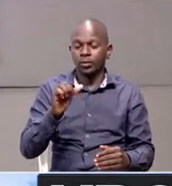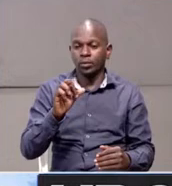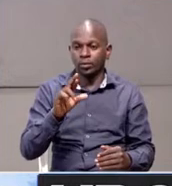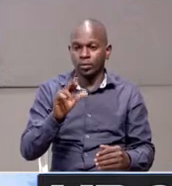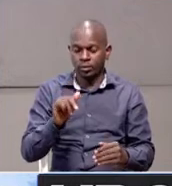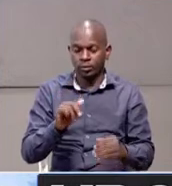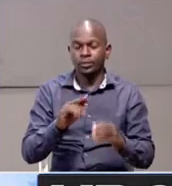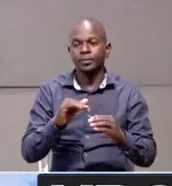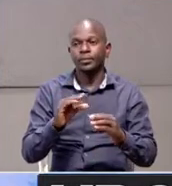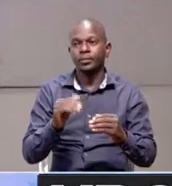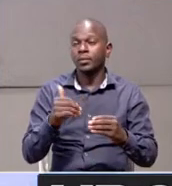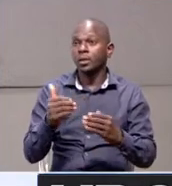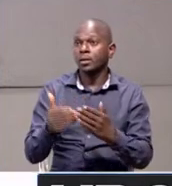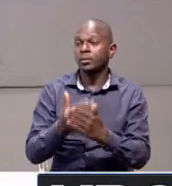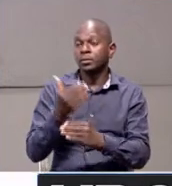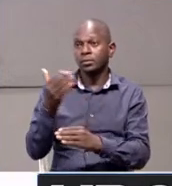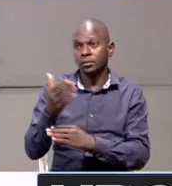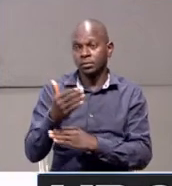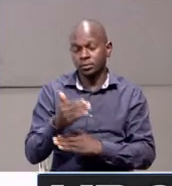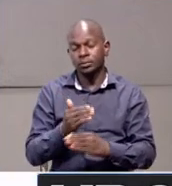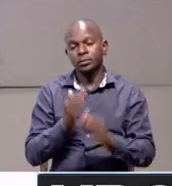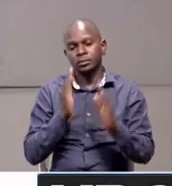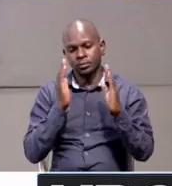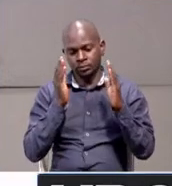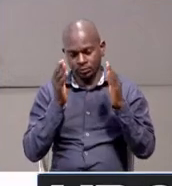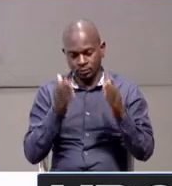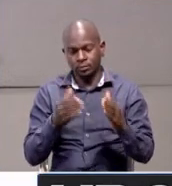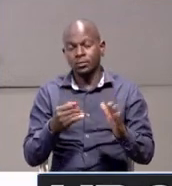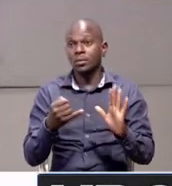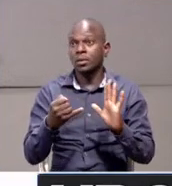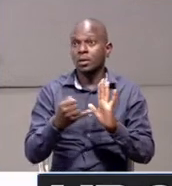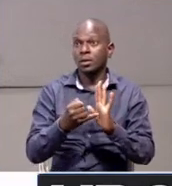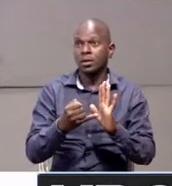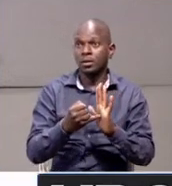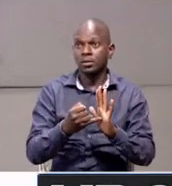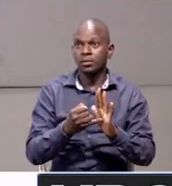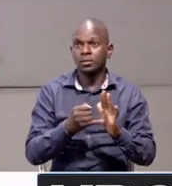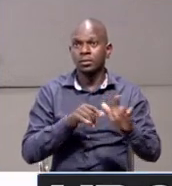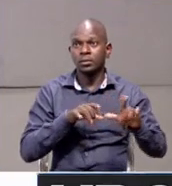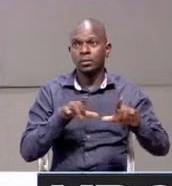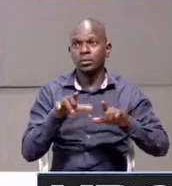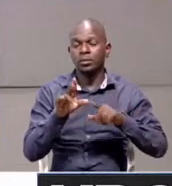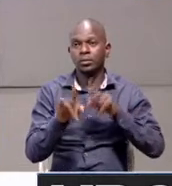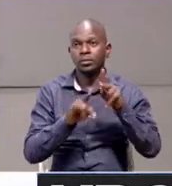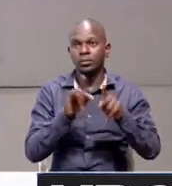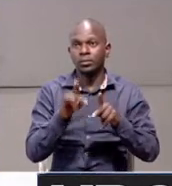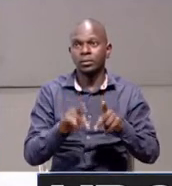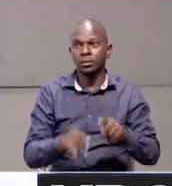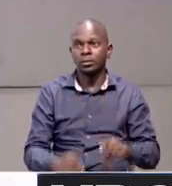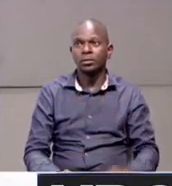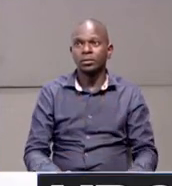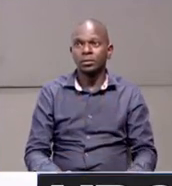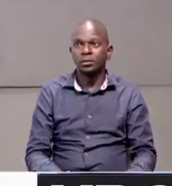Awani implores the new minister to focus on investments that will impact the local people.